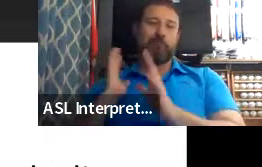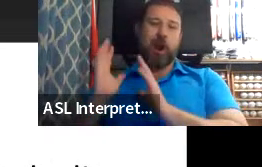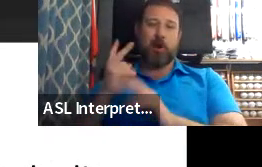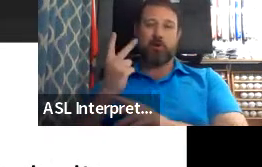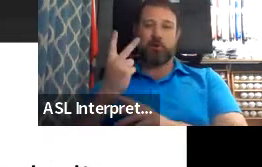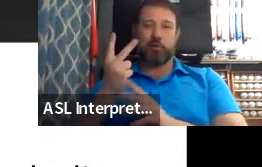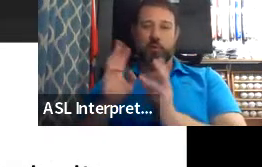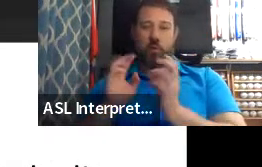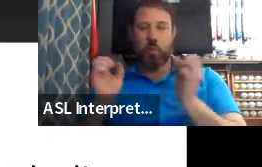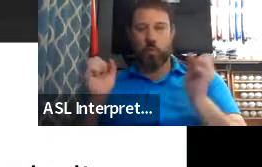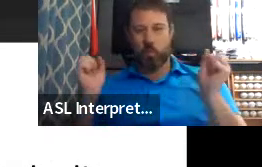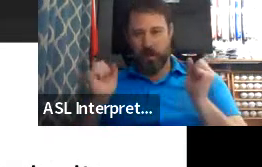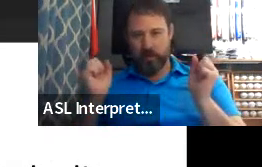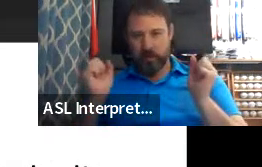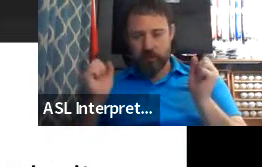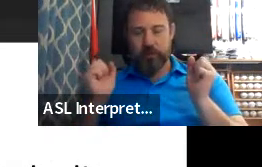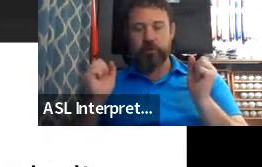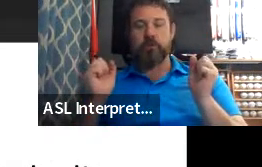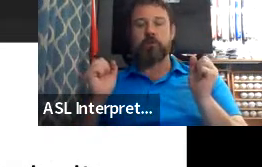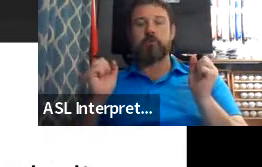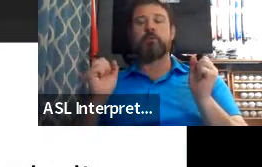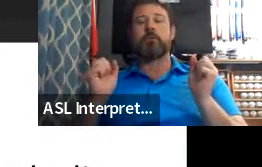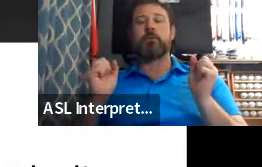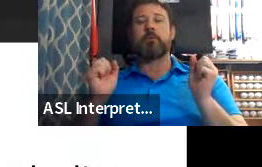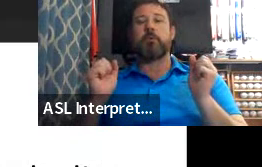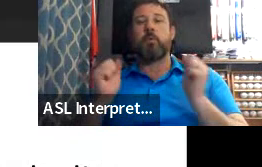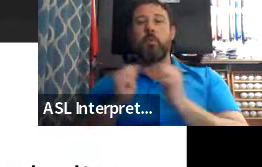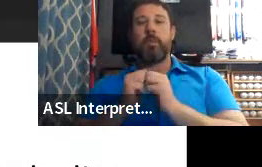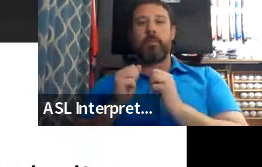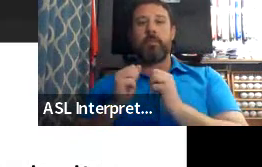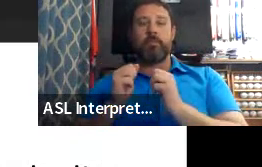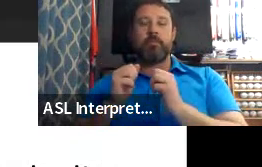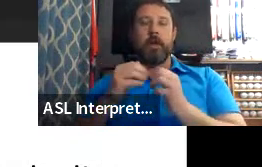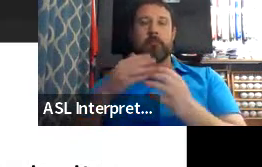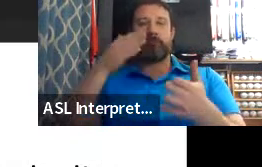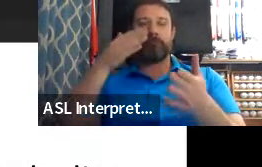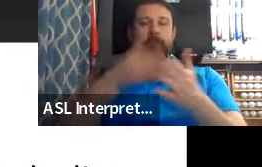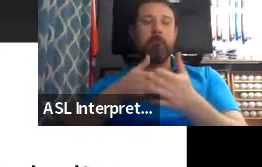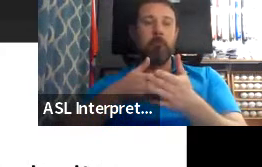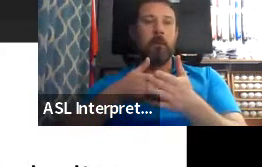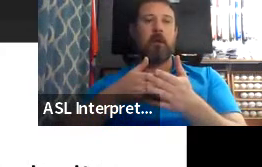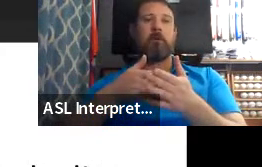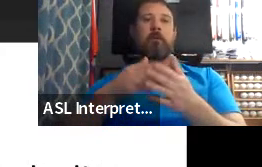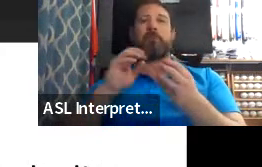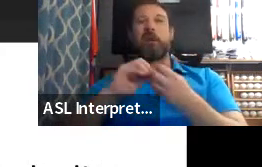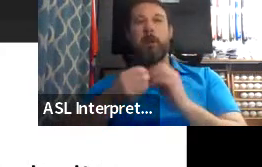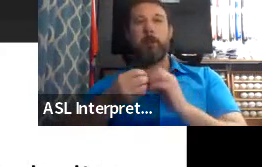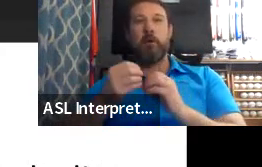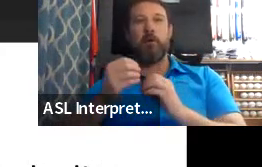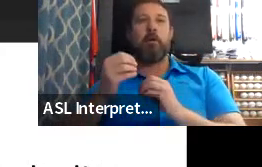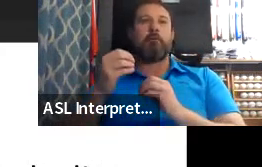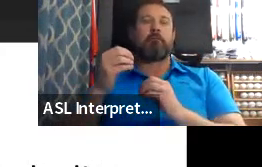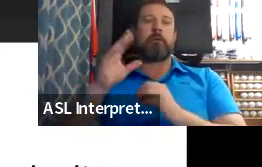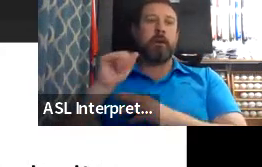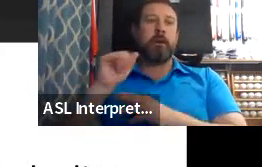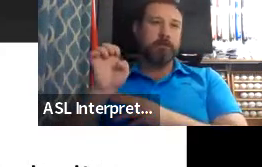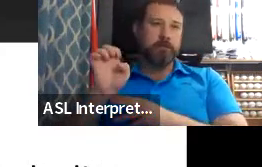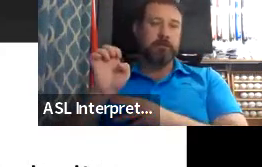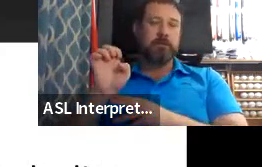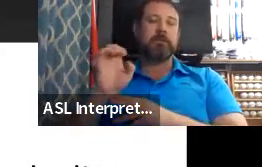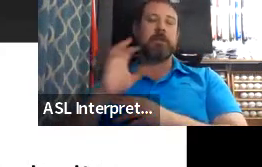winters in terms of just the sheer impact of number of cases